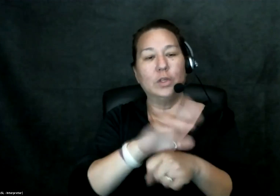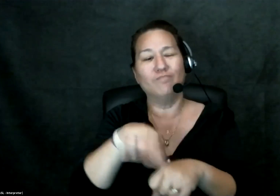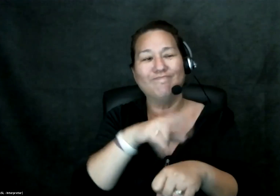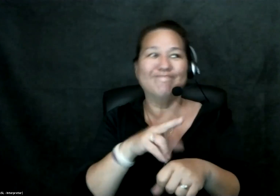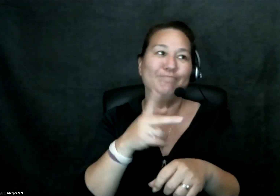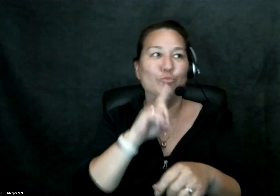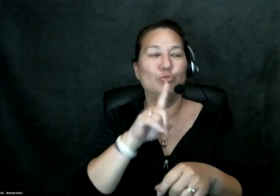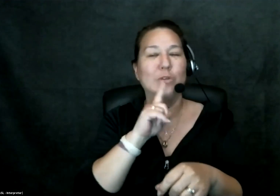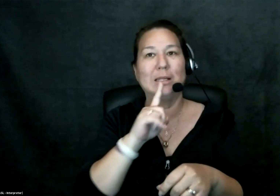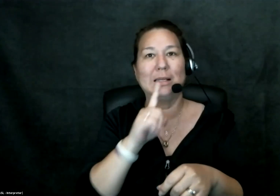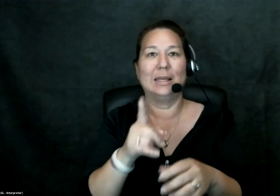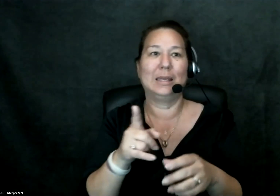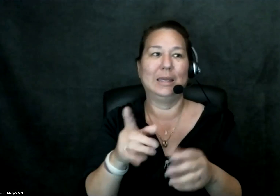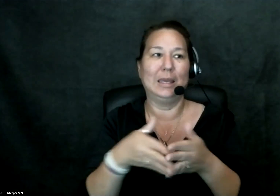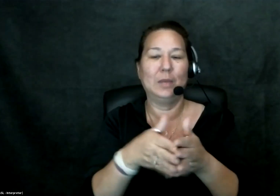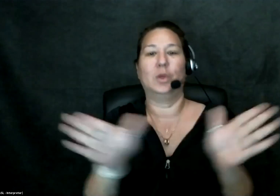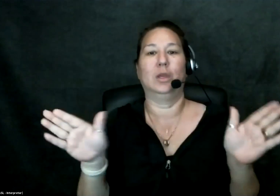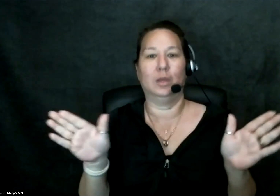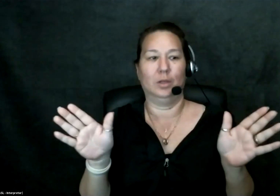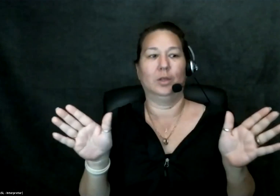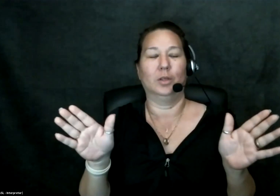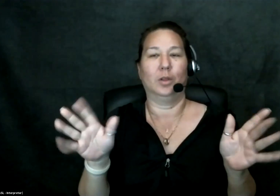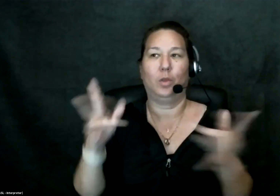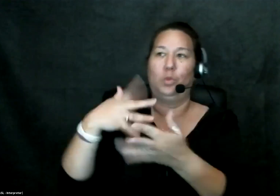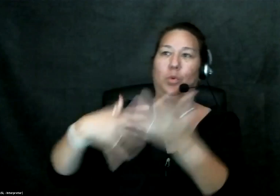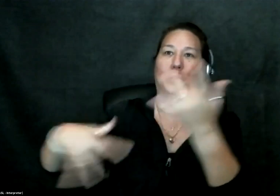in droplets or aerosols in the air.